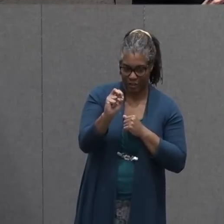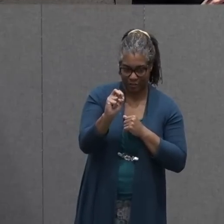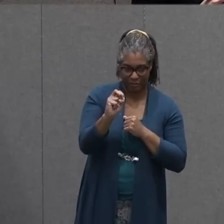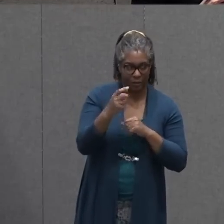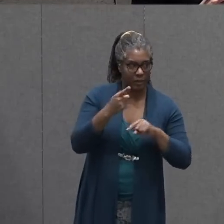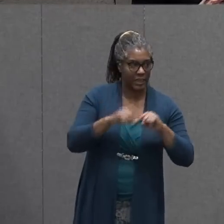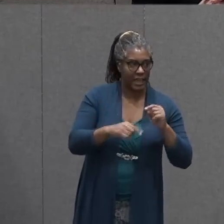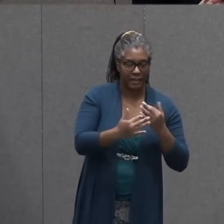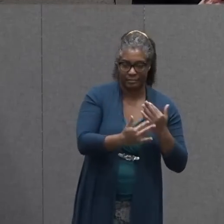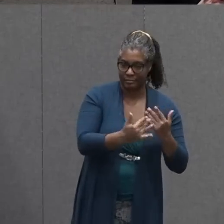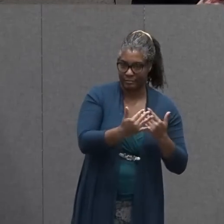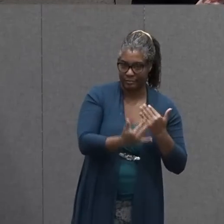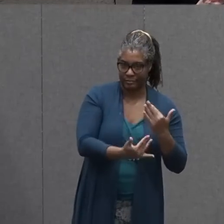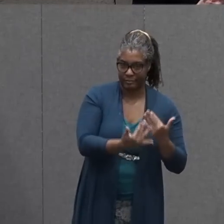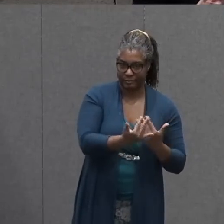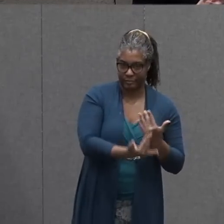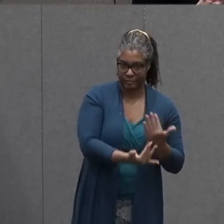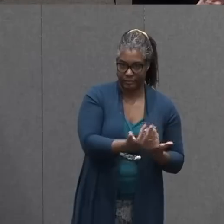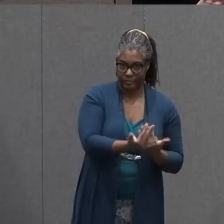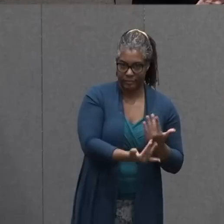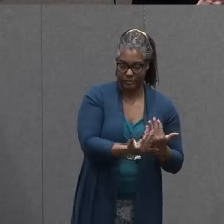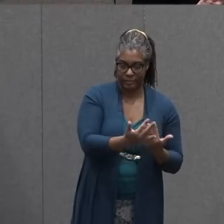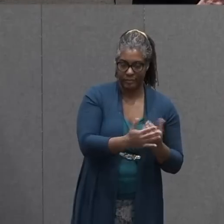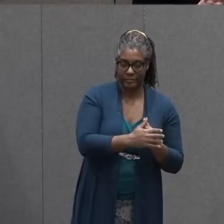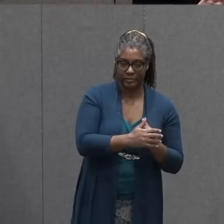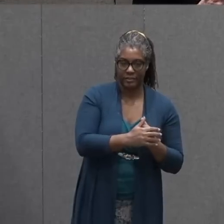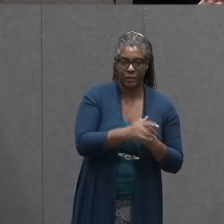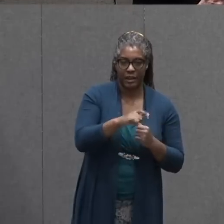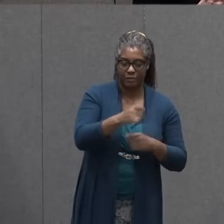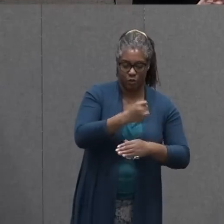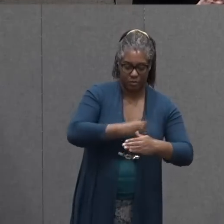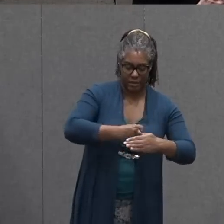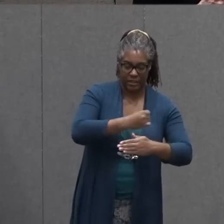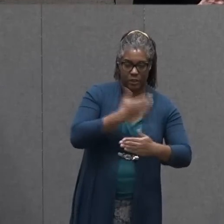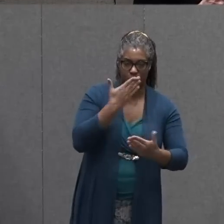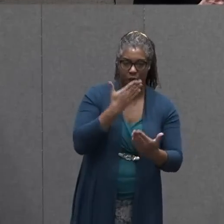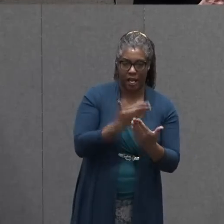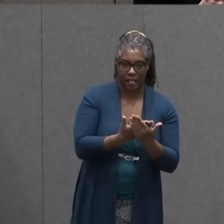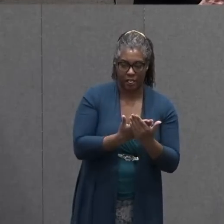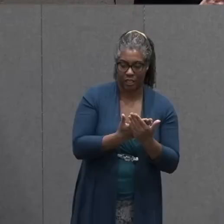really well. And it's almost looking like chocolate milk. Yes.